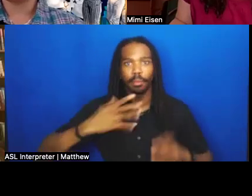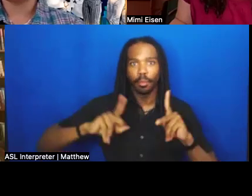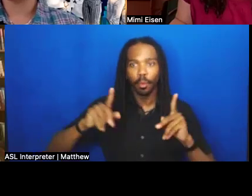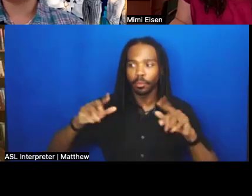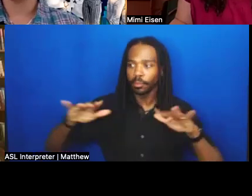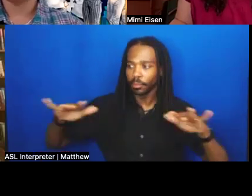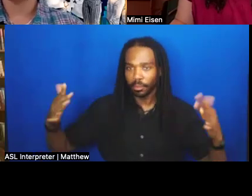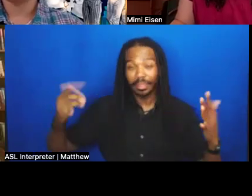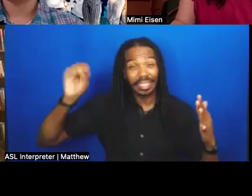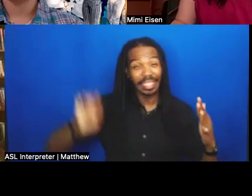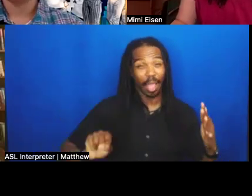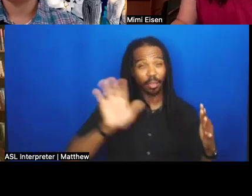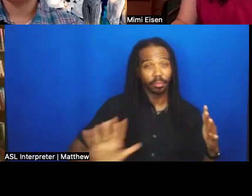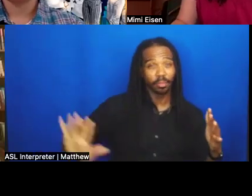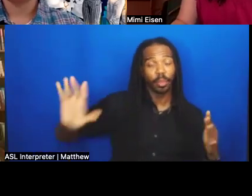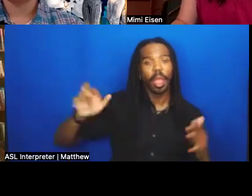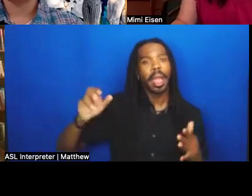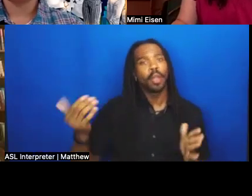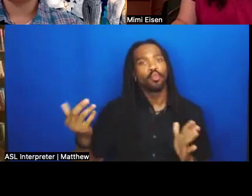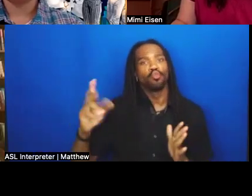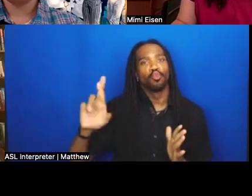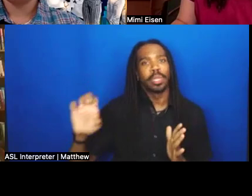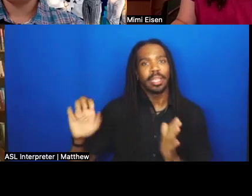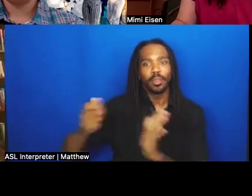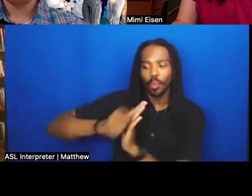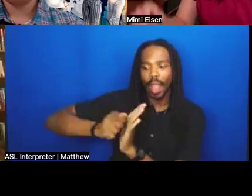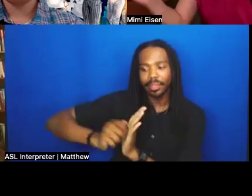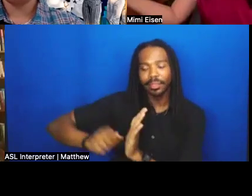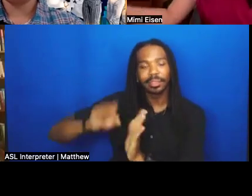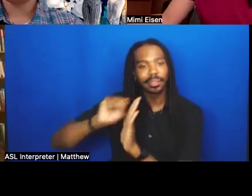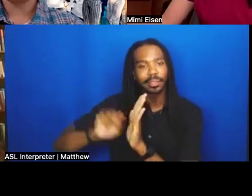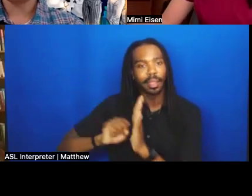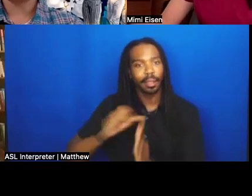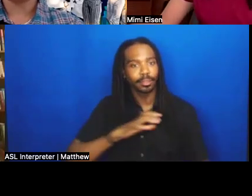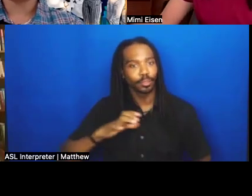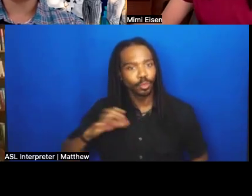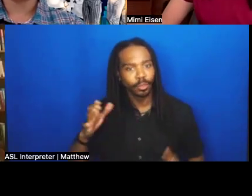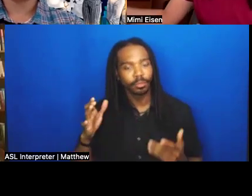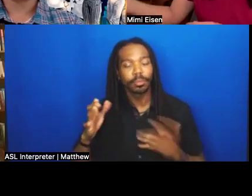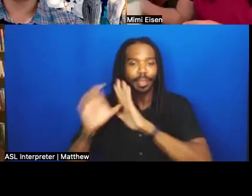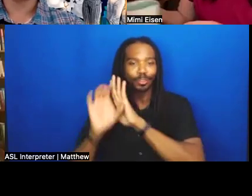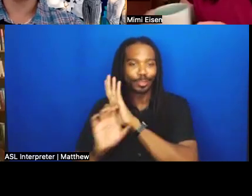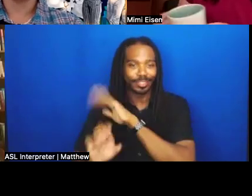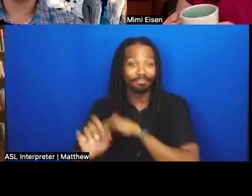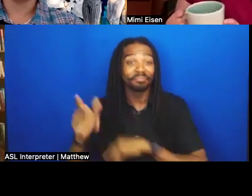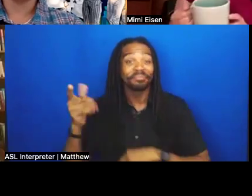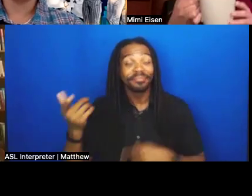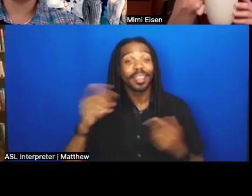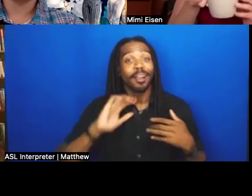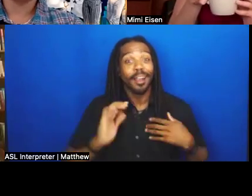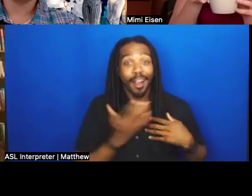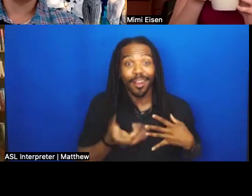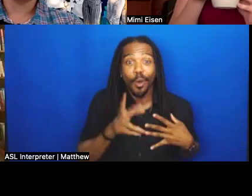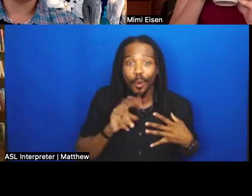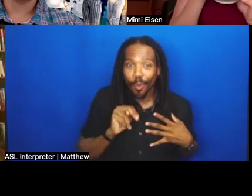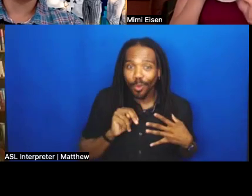state constitutions of the South, right? And so even in our own country, there are